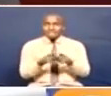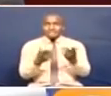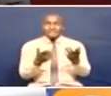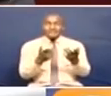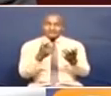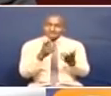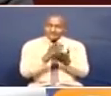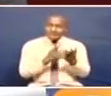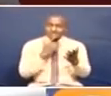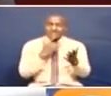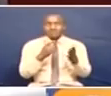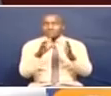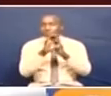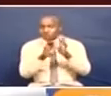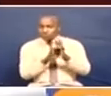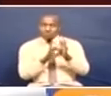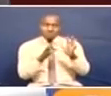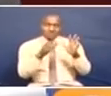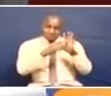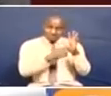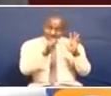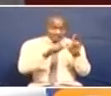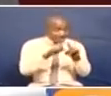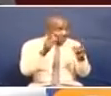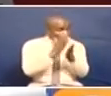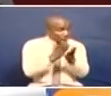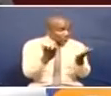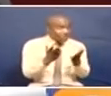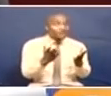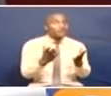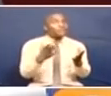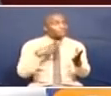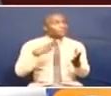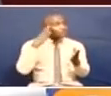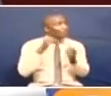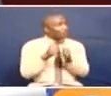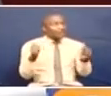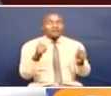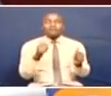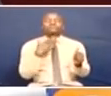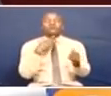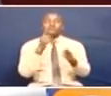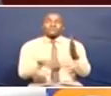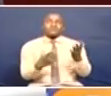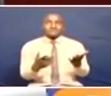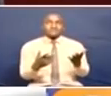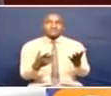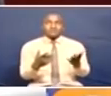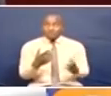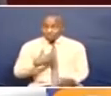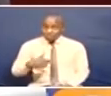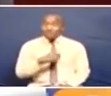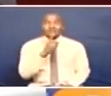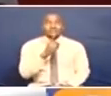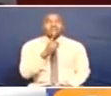constitutional principles, etc. But the fact is that the will was known. So even for us, we're saying, look, we